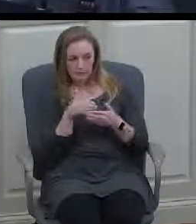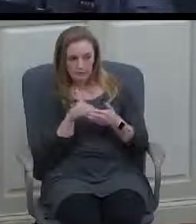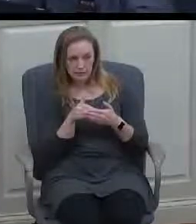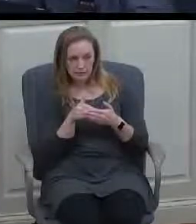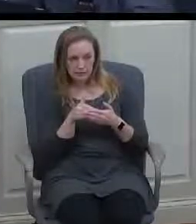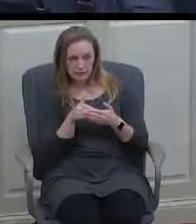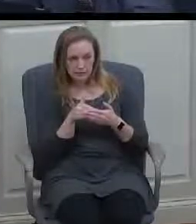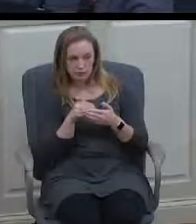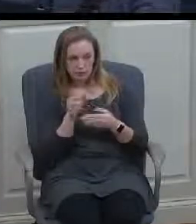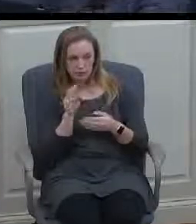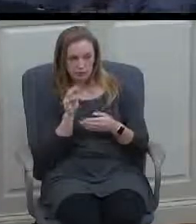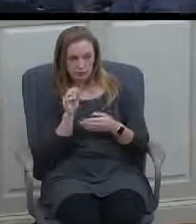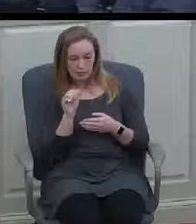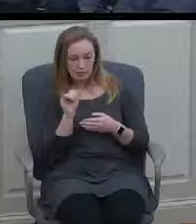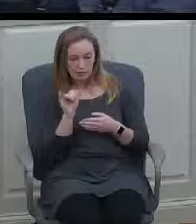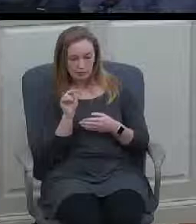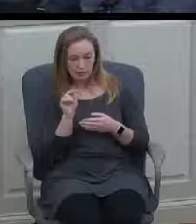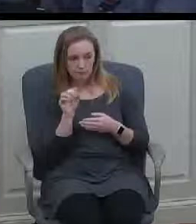Main Street, right?